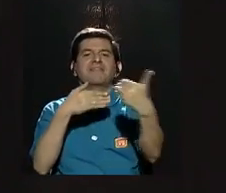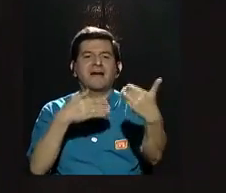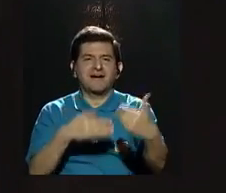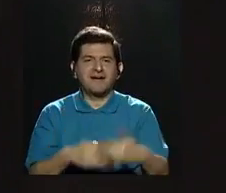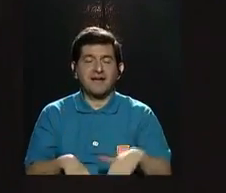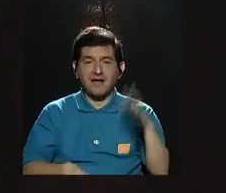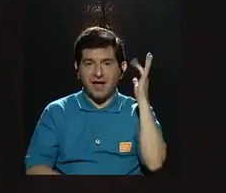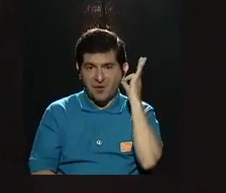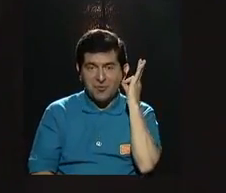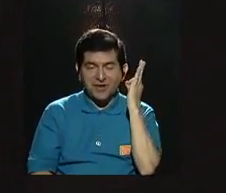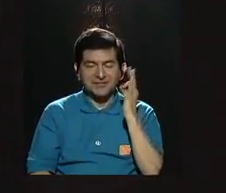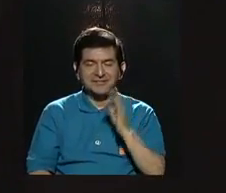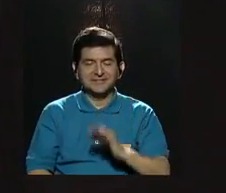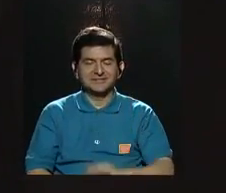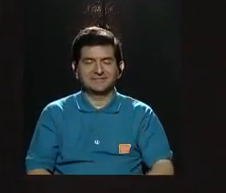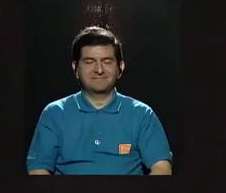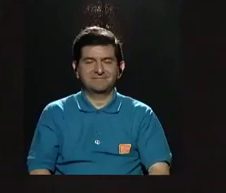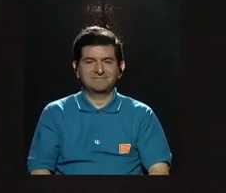women